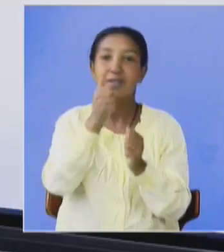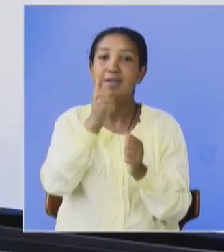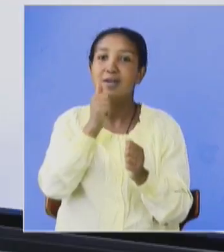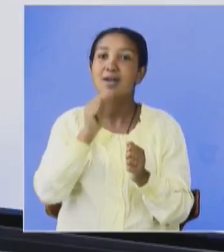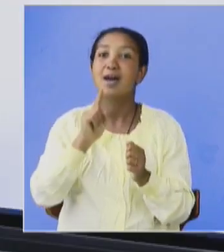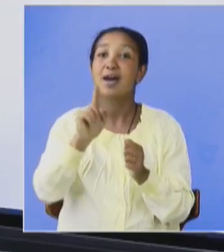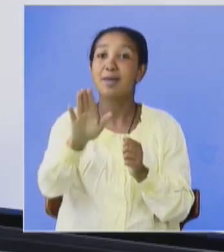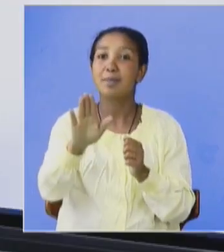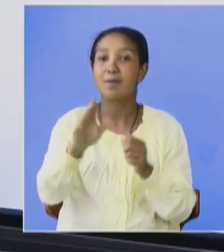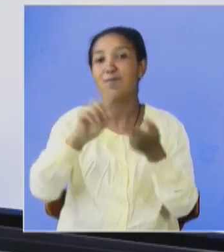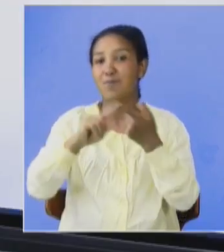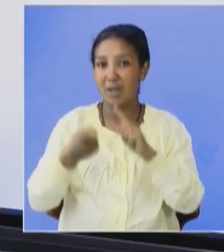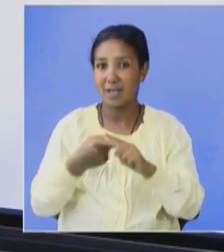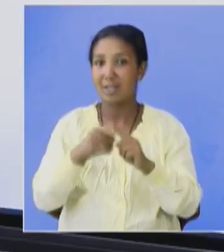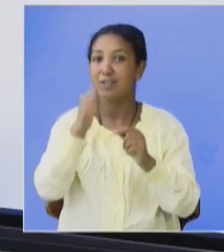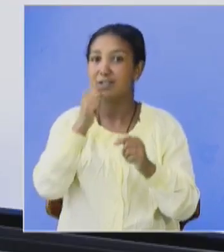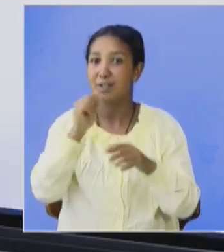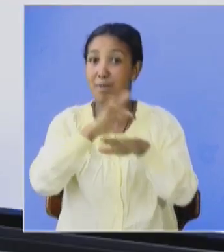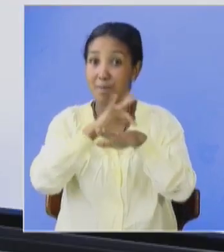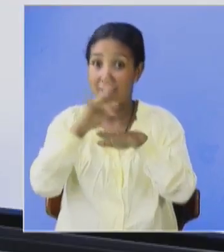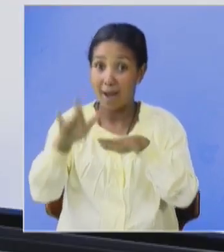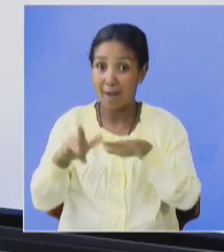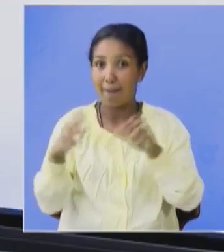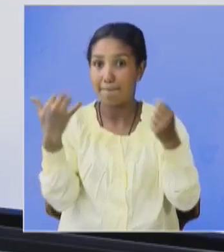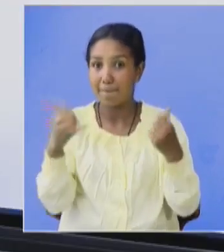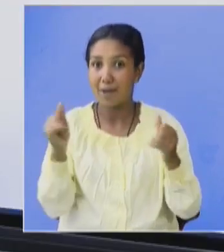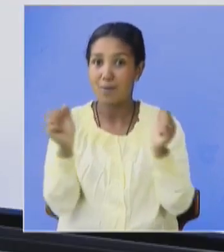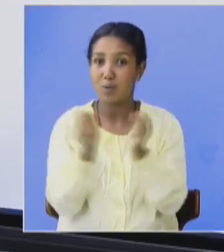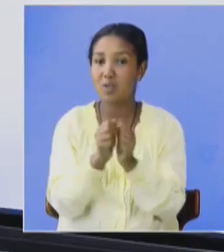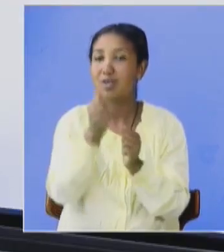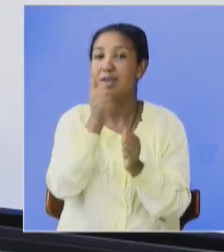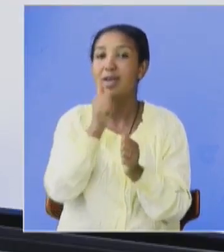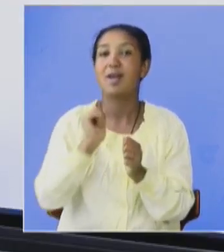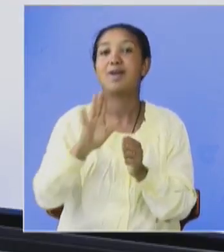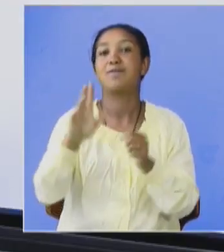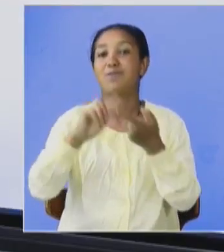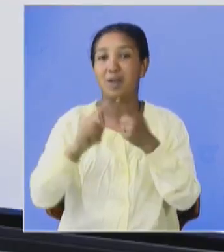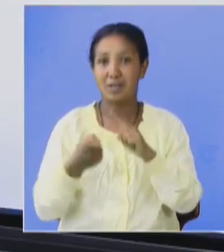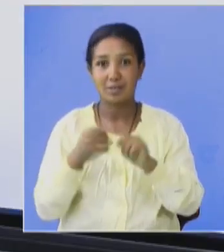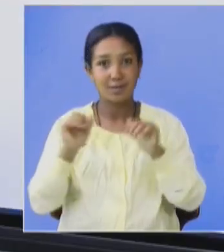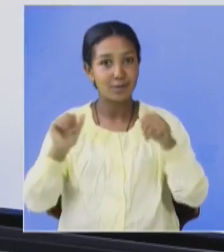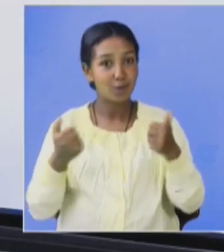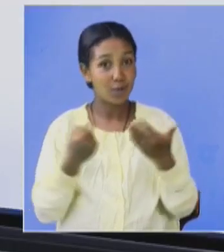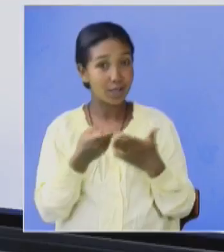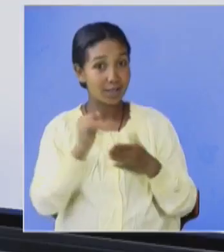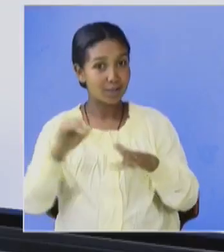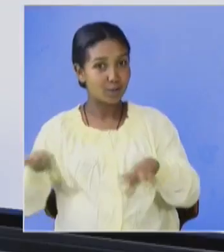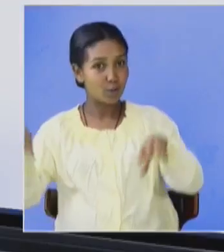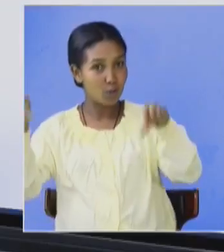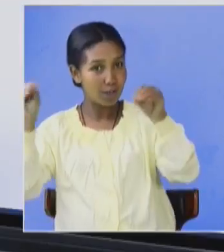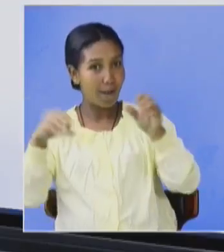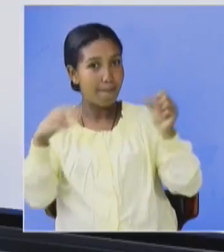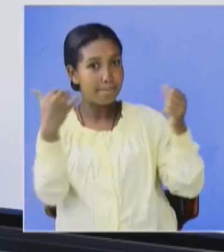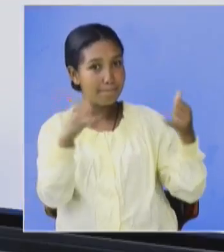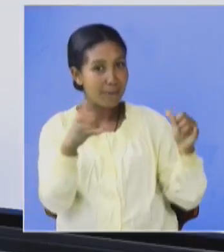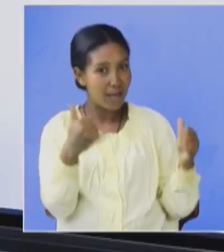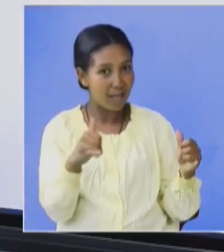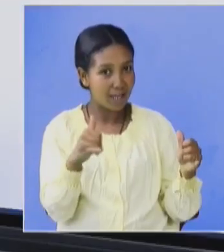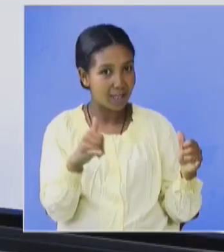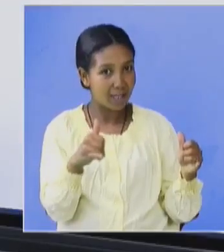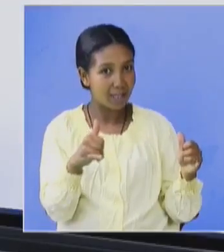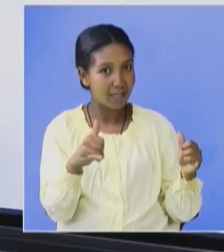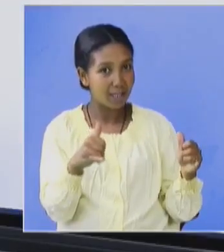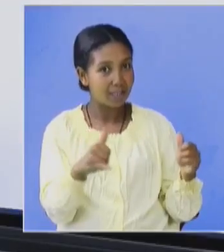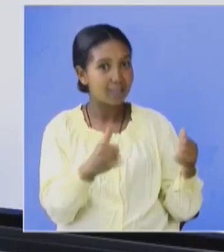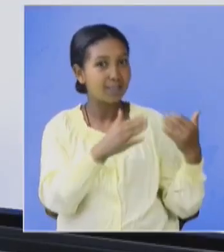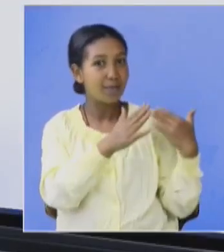friends. She blank play with her friends. So here is a student's play, and also here is